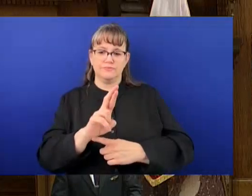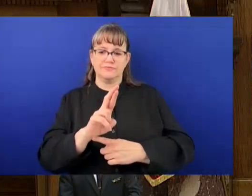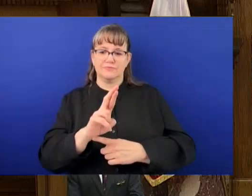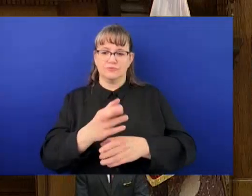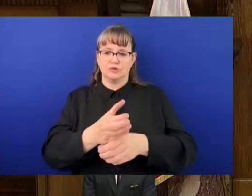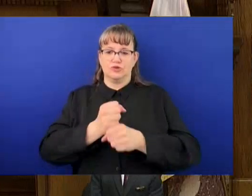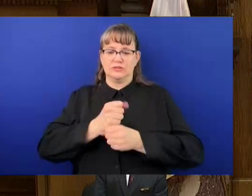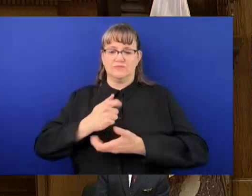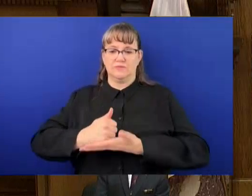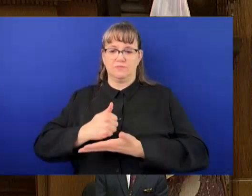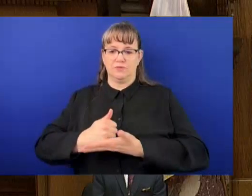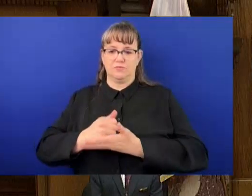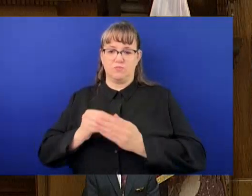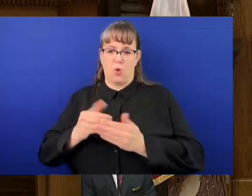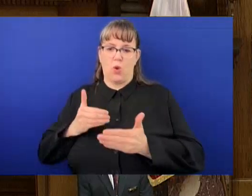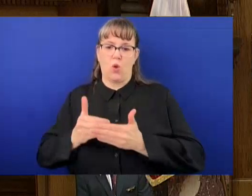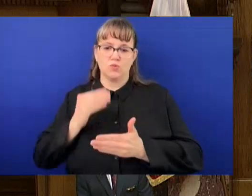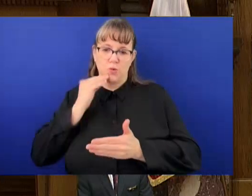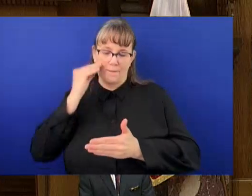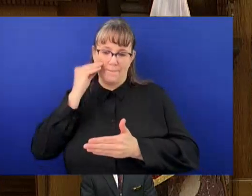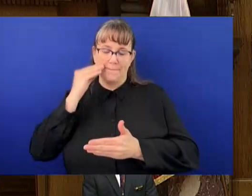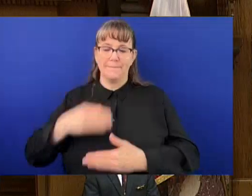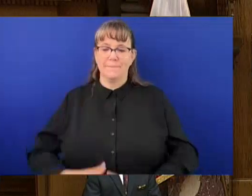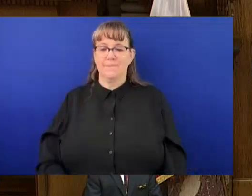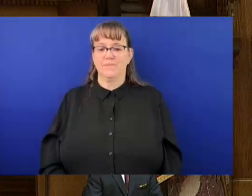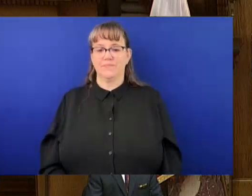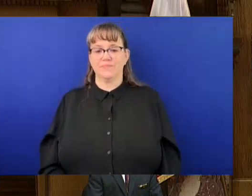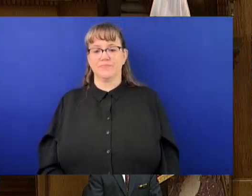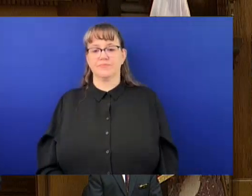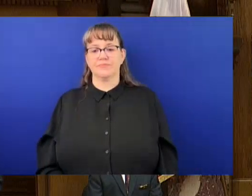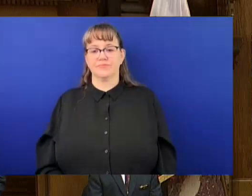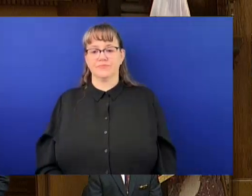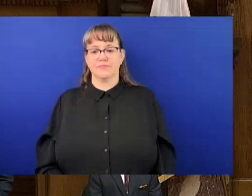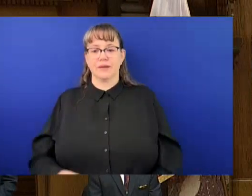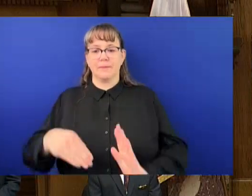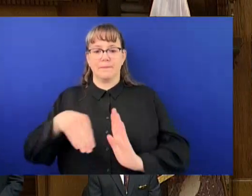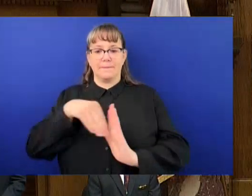The bell ends the question period.